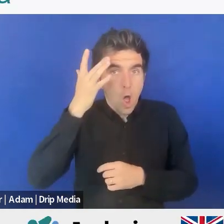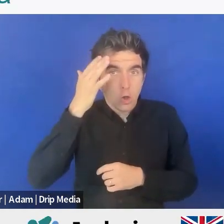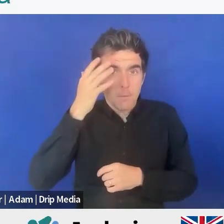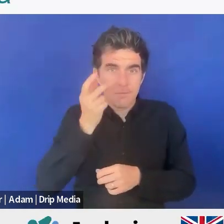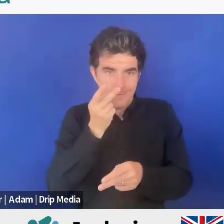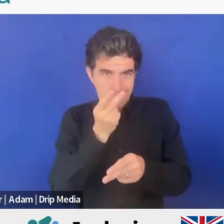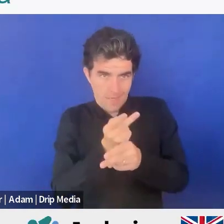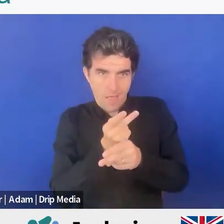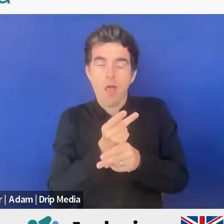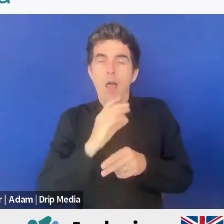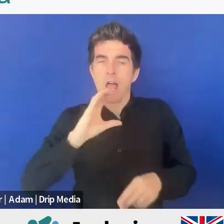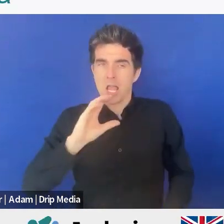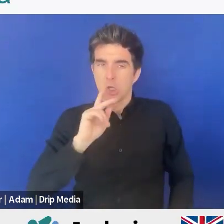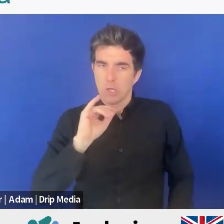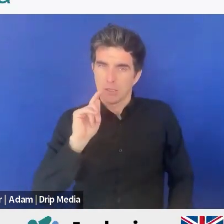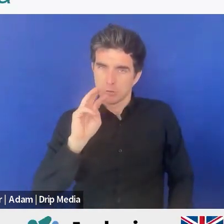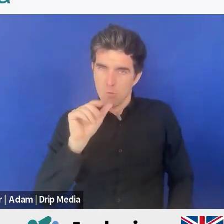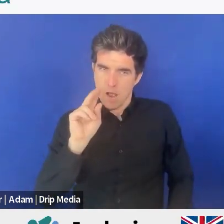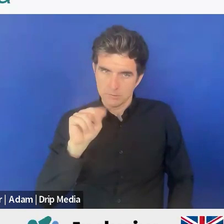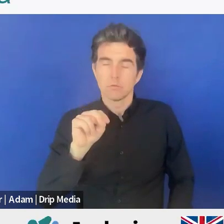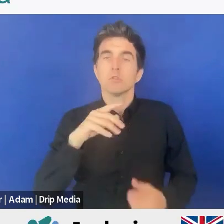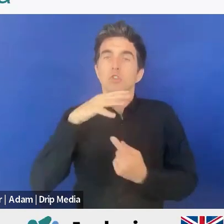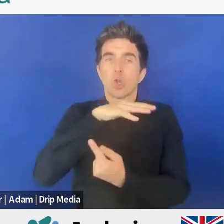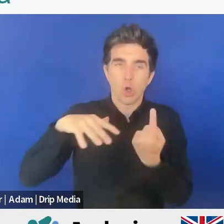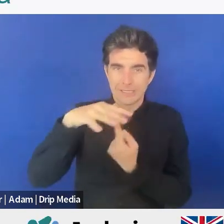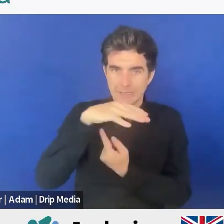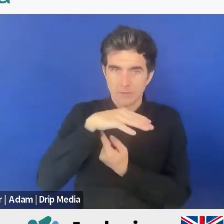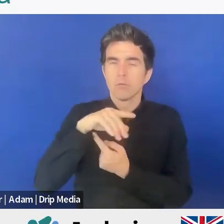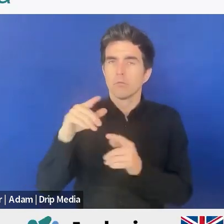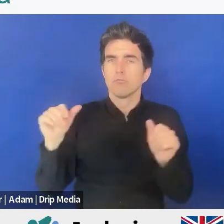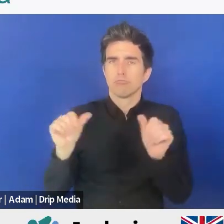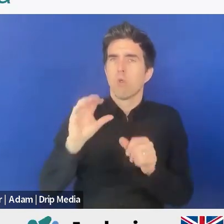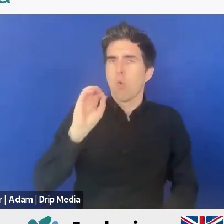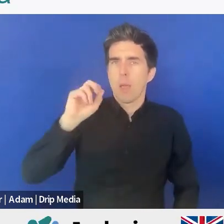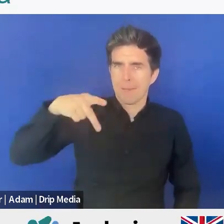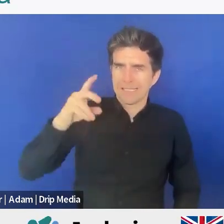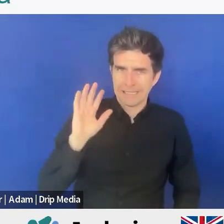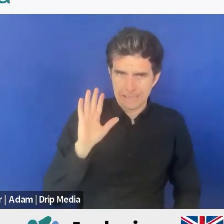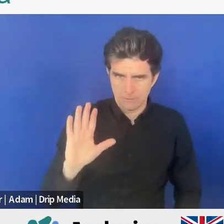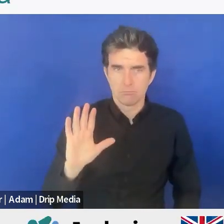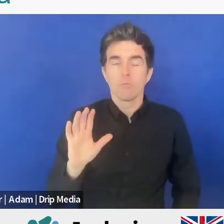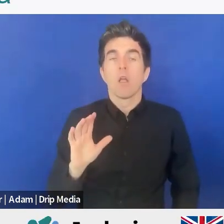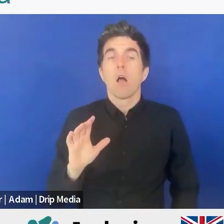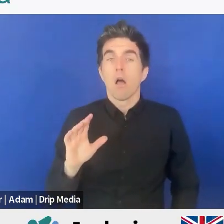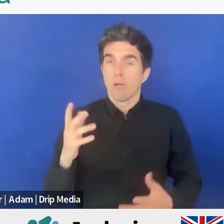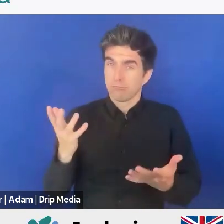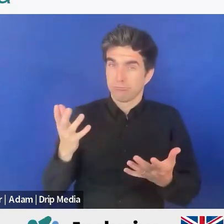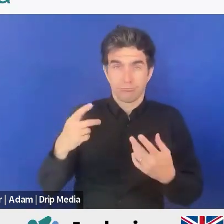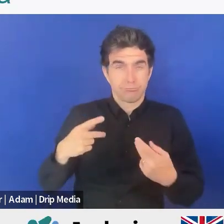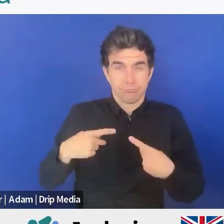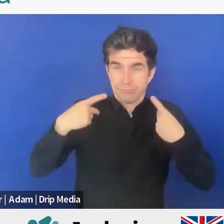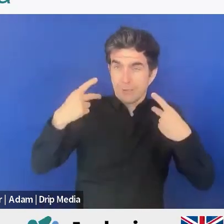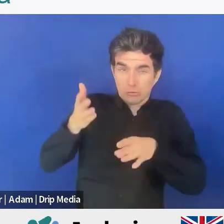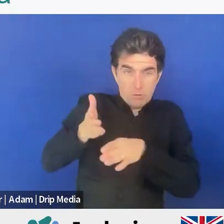professional advocate and the parent of a child with autism, Pramila brings a unique and deeply personal perspective to her